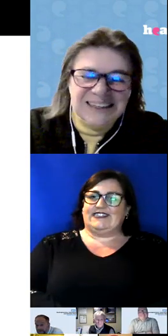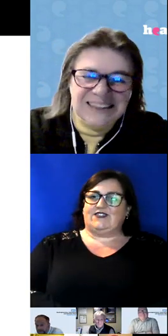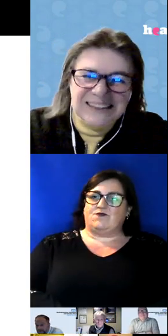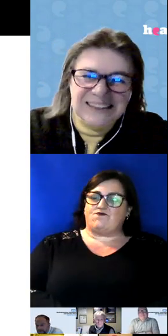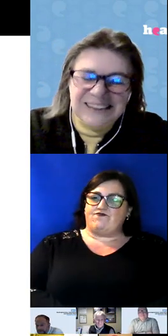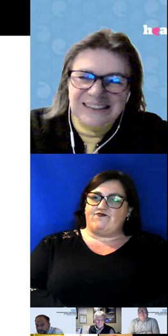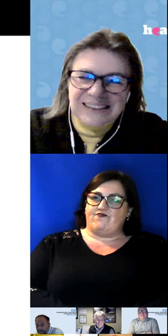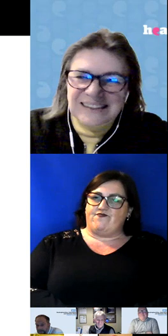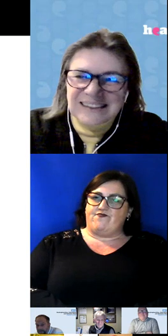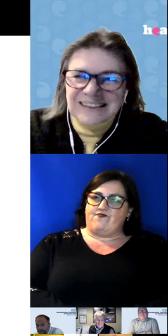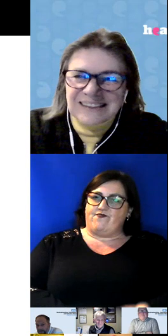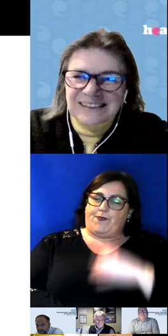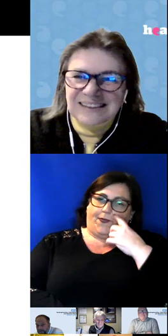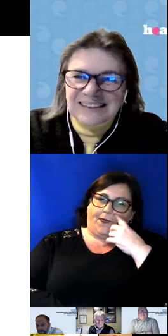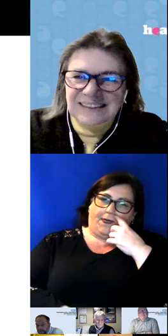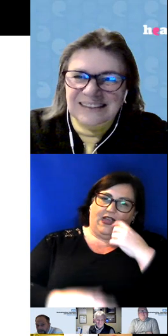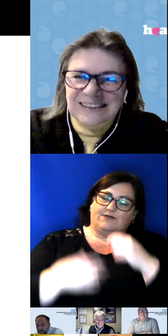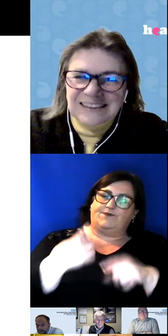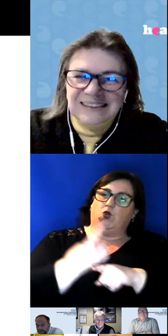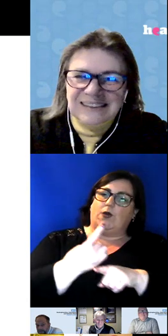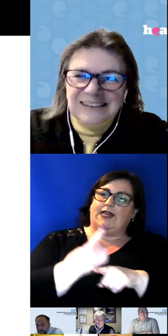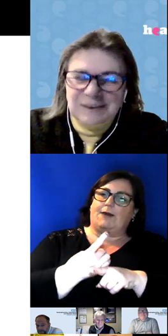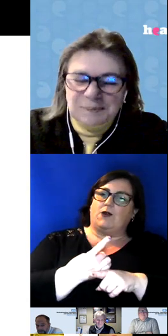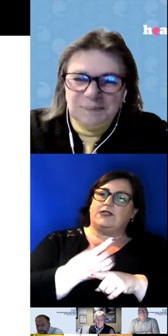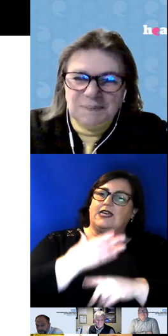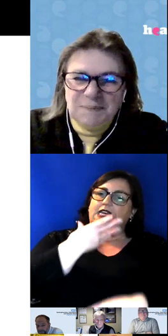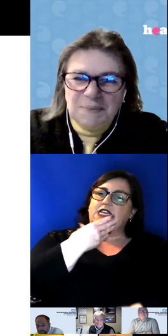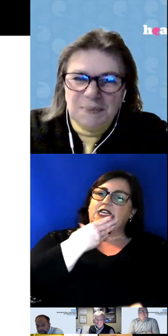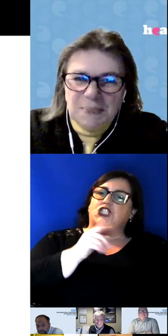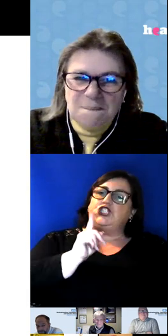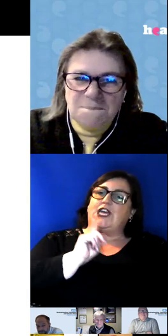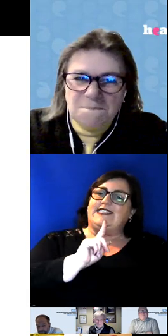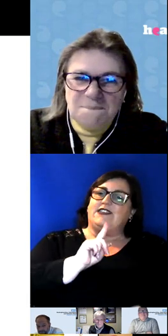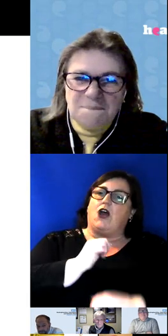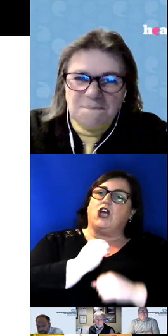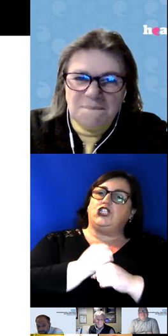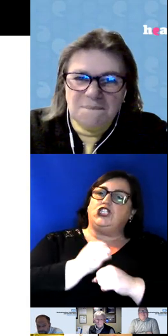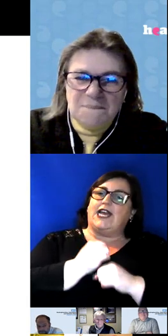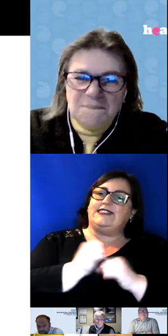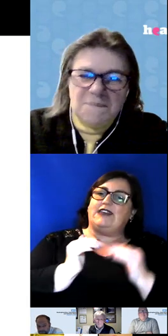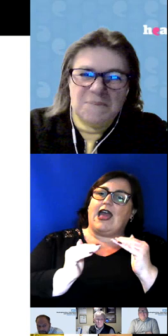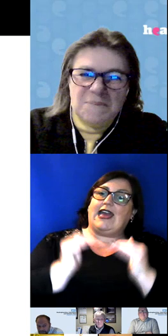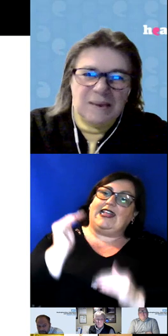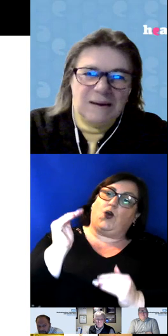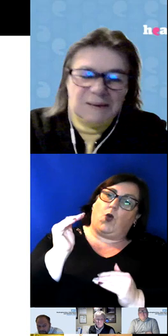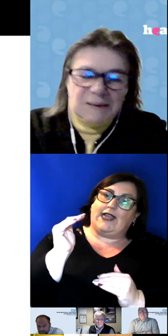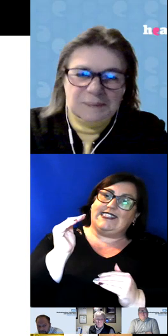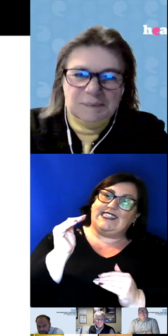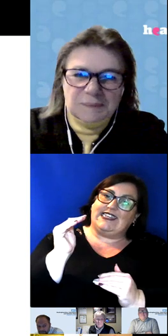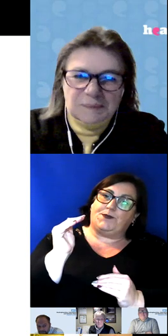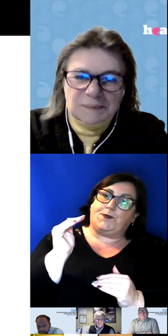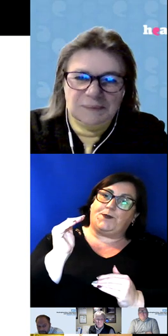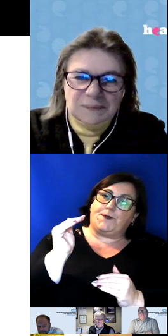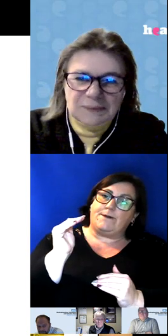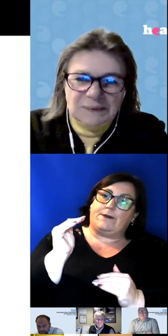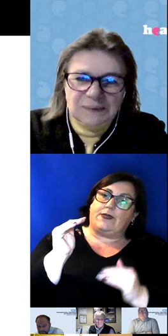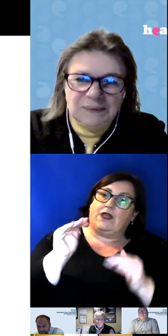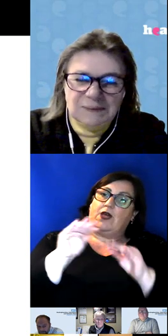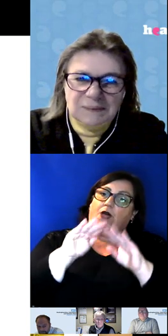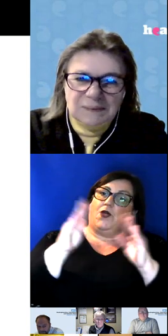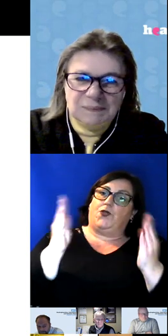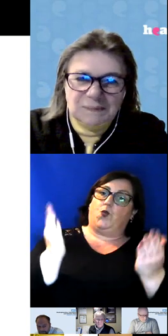about gender inequalities. World Health Organization recognise internationally there are